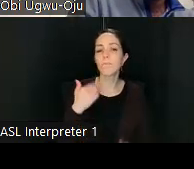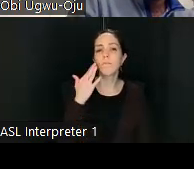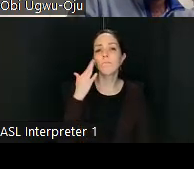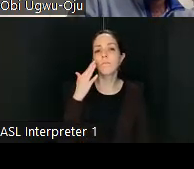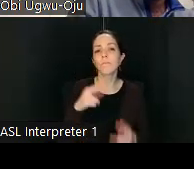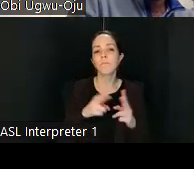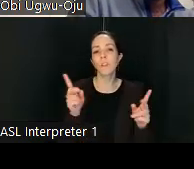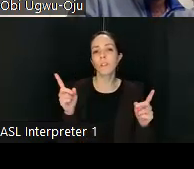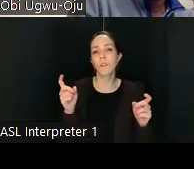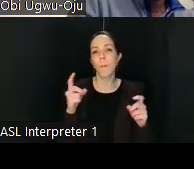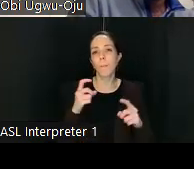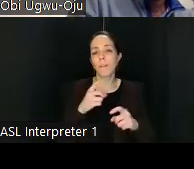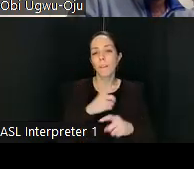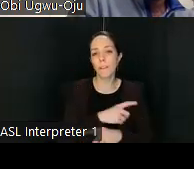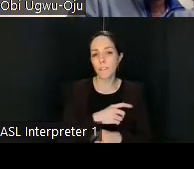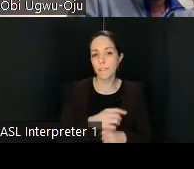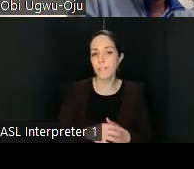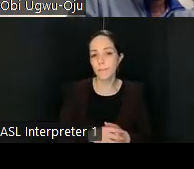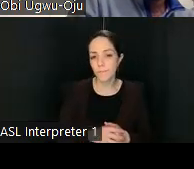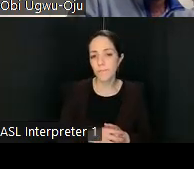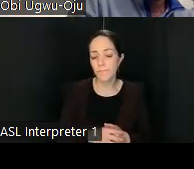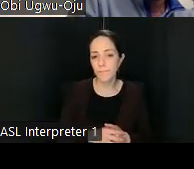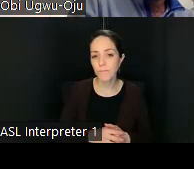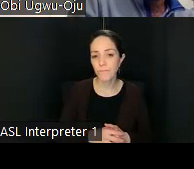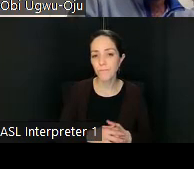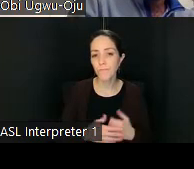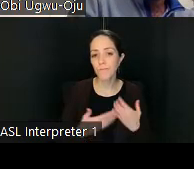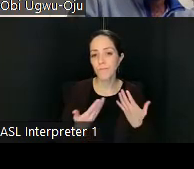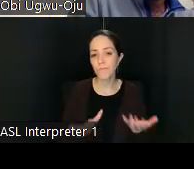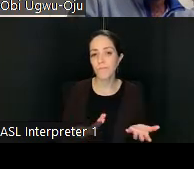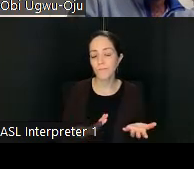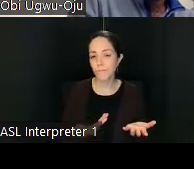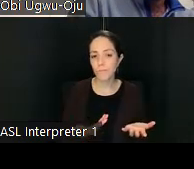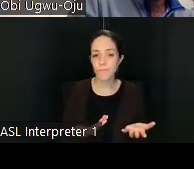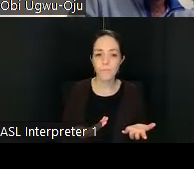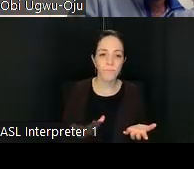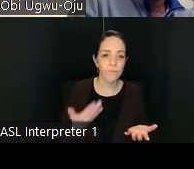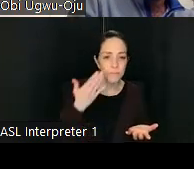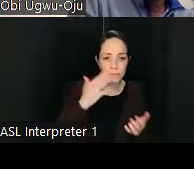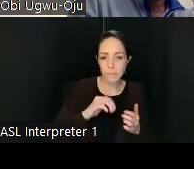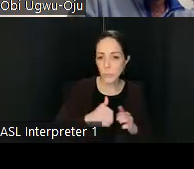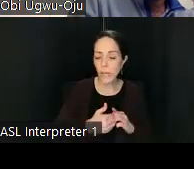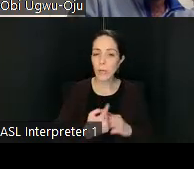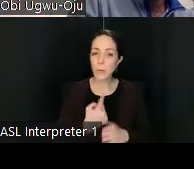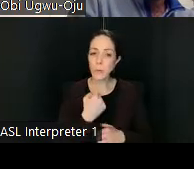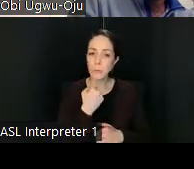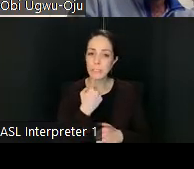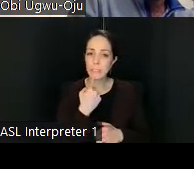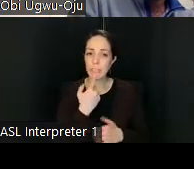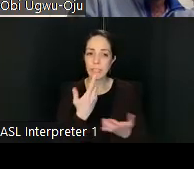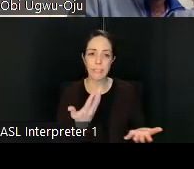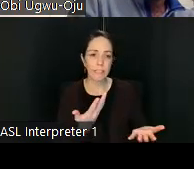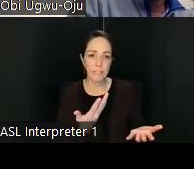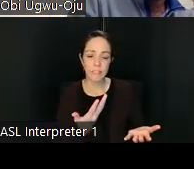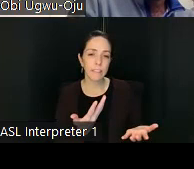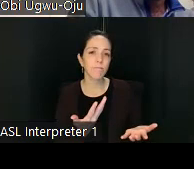and I just didn't feel like there was any way around saying what we needed except to say what we needed, and